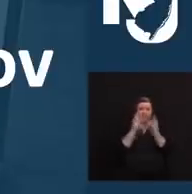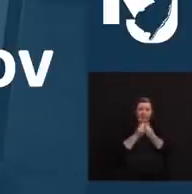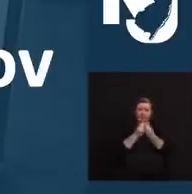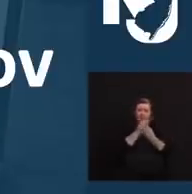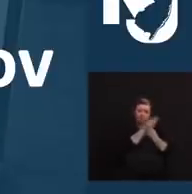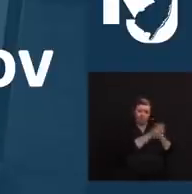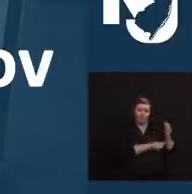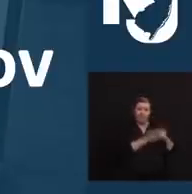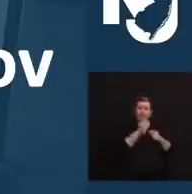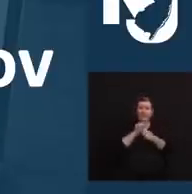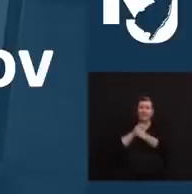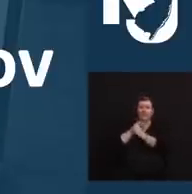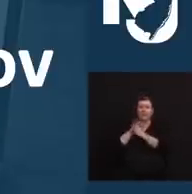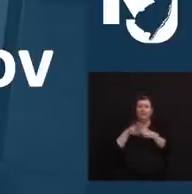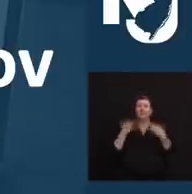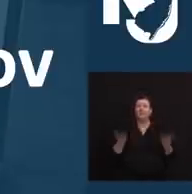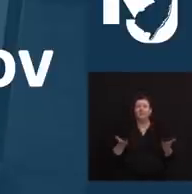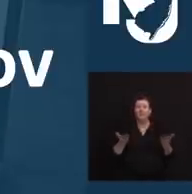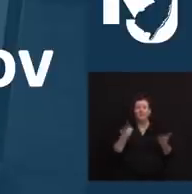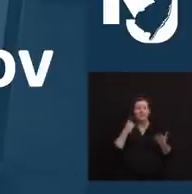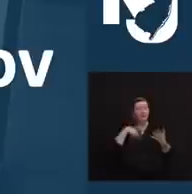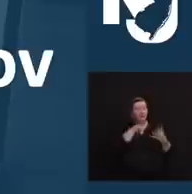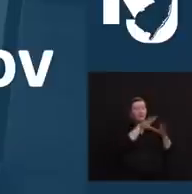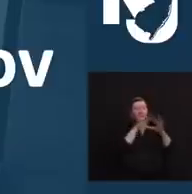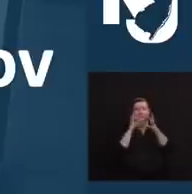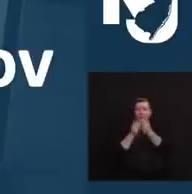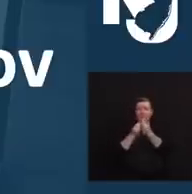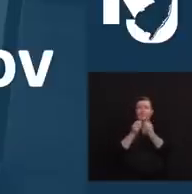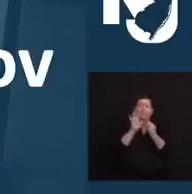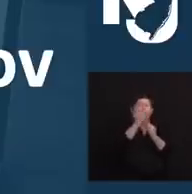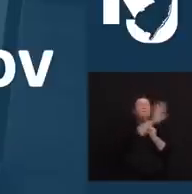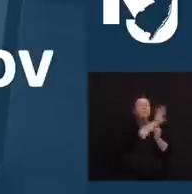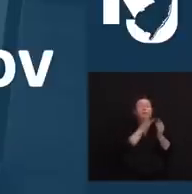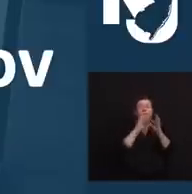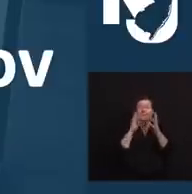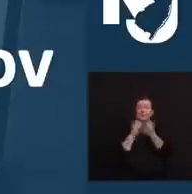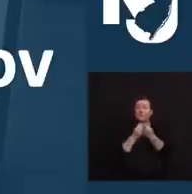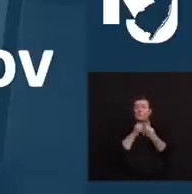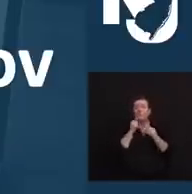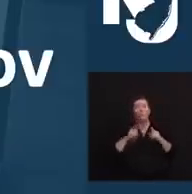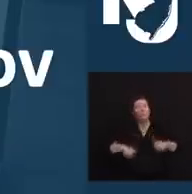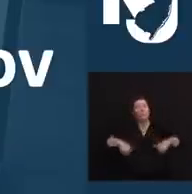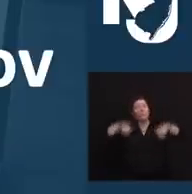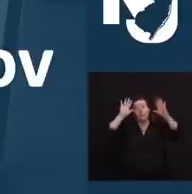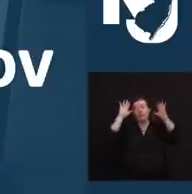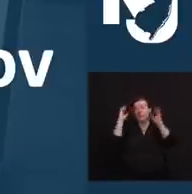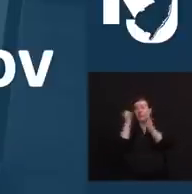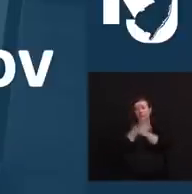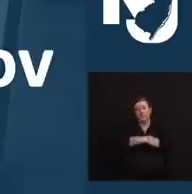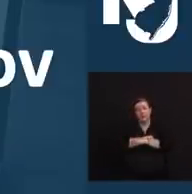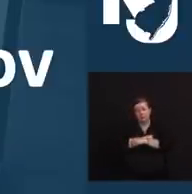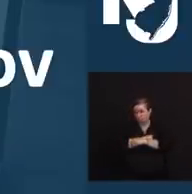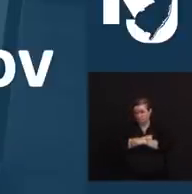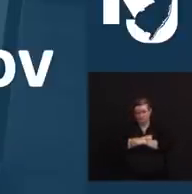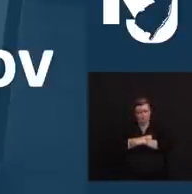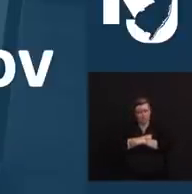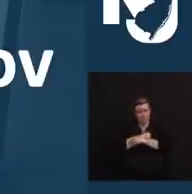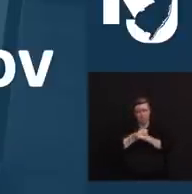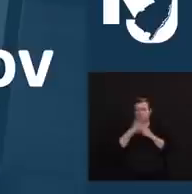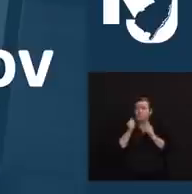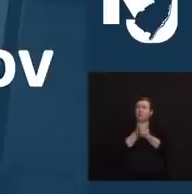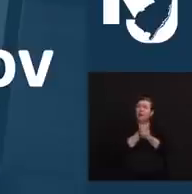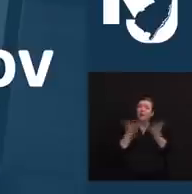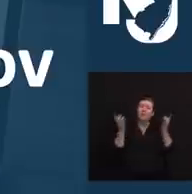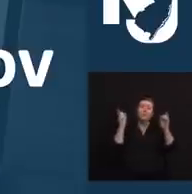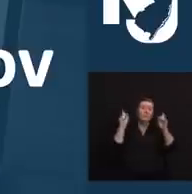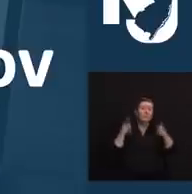their sake and for our own families, let's not give up our fight. Let's not give in. Let's keep doing all that we can